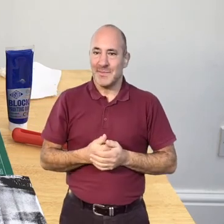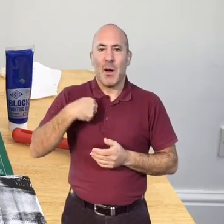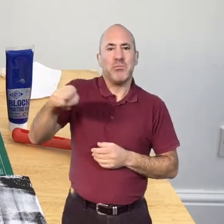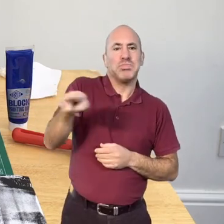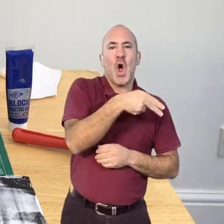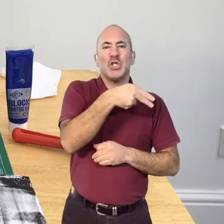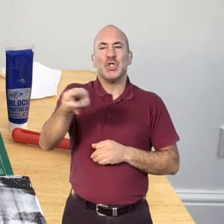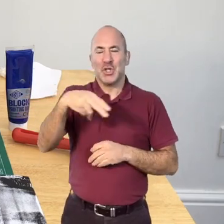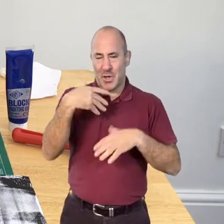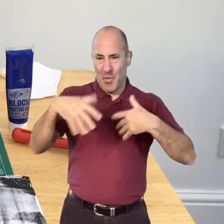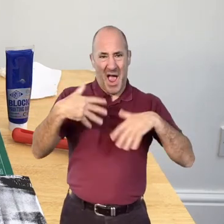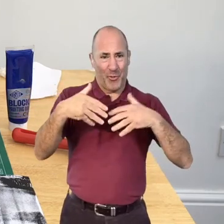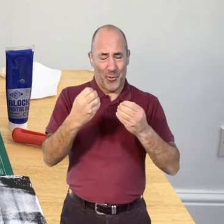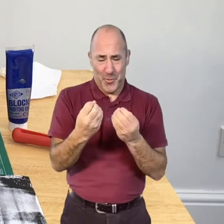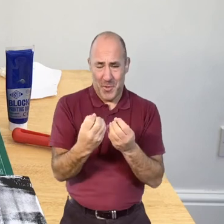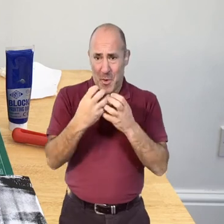really strong.